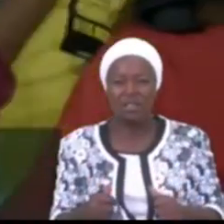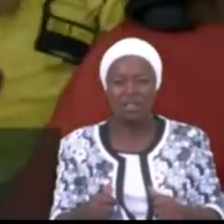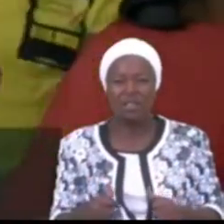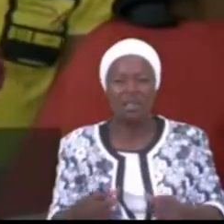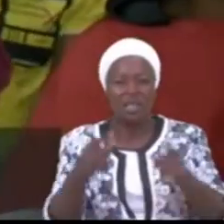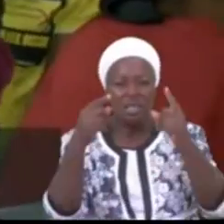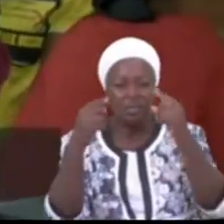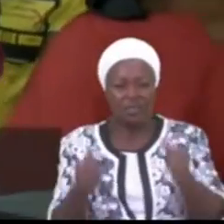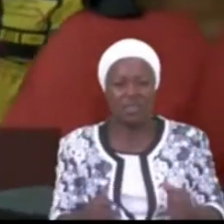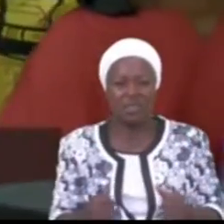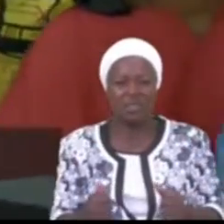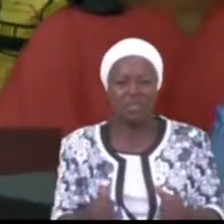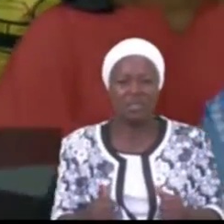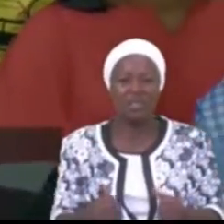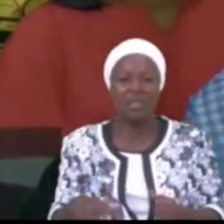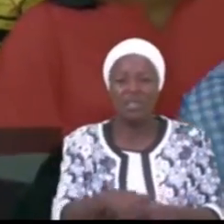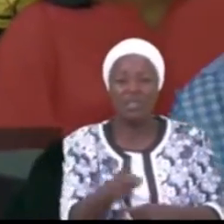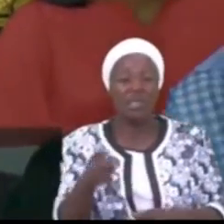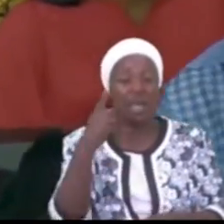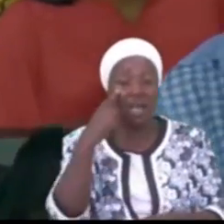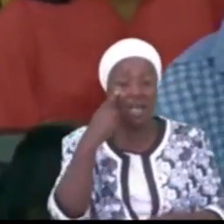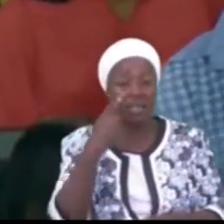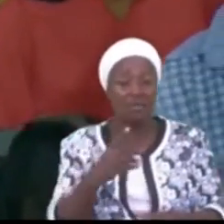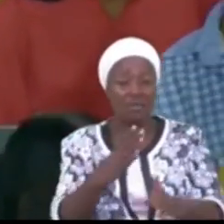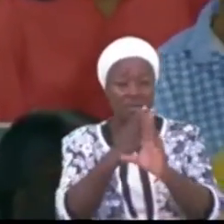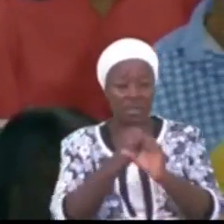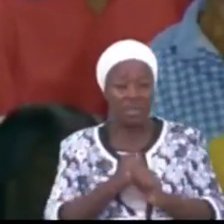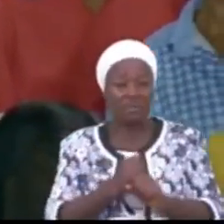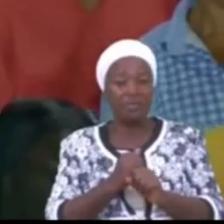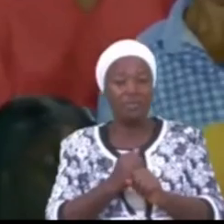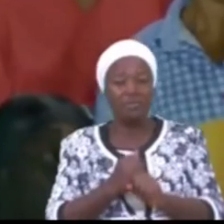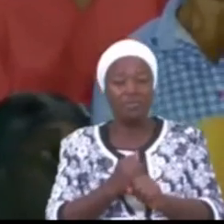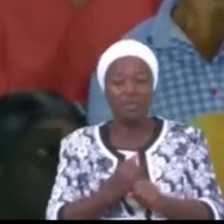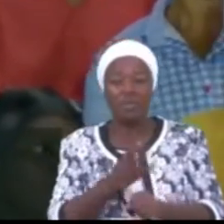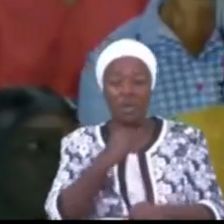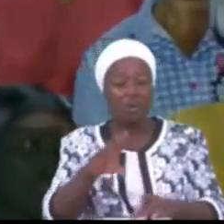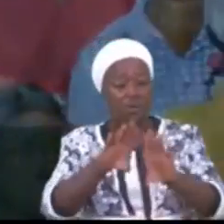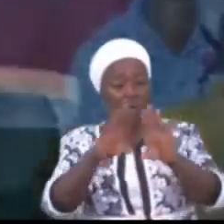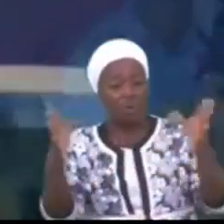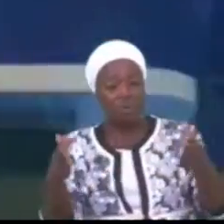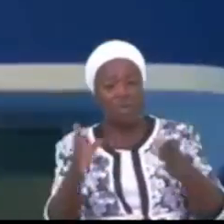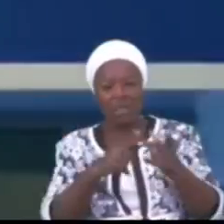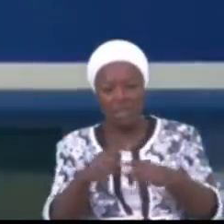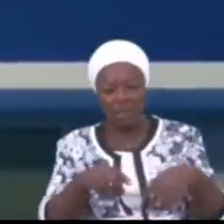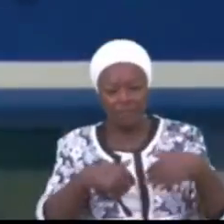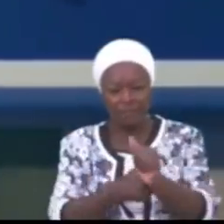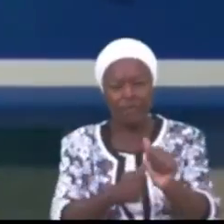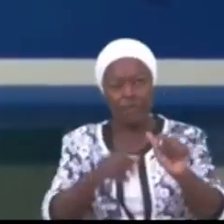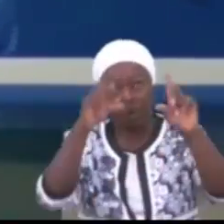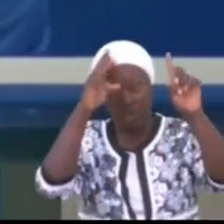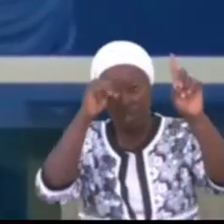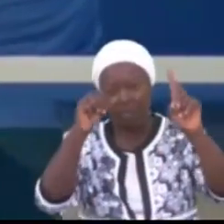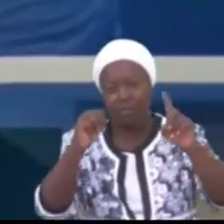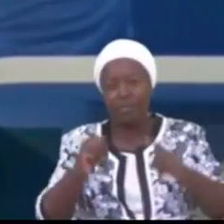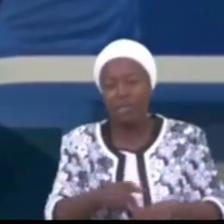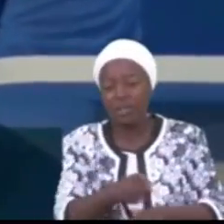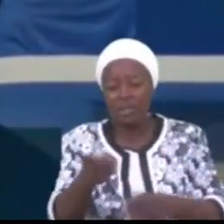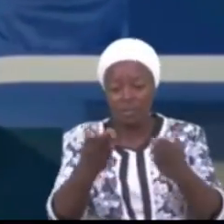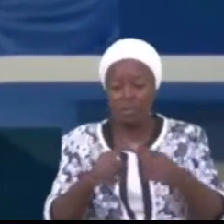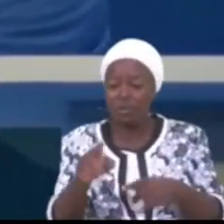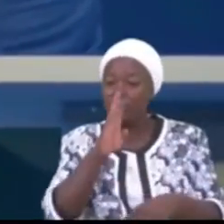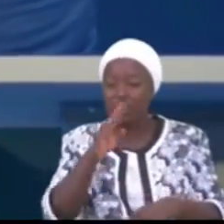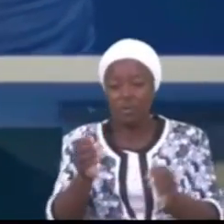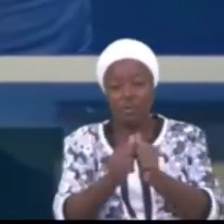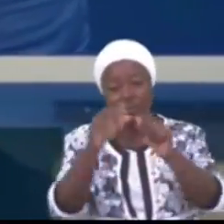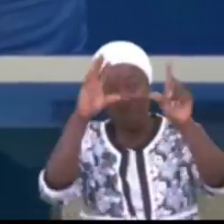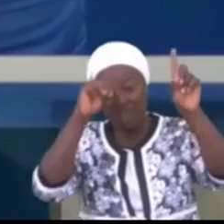Immediately, their eyes received sight and they followed him. They wanted to be with him and stay